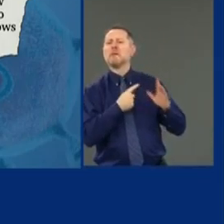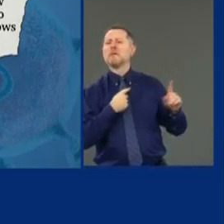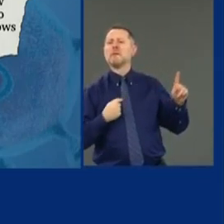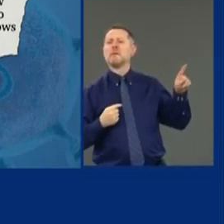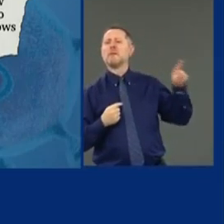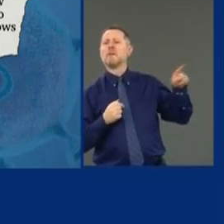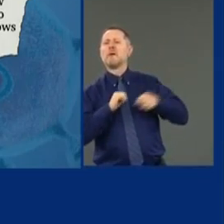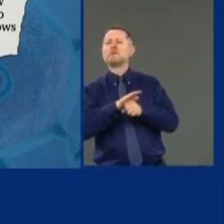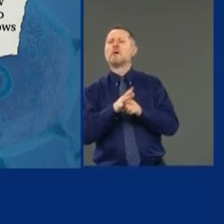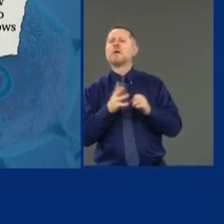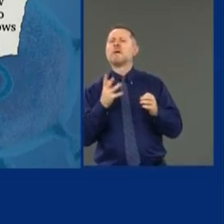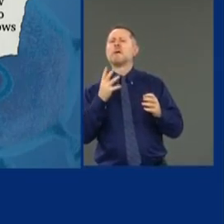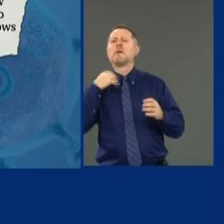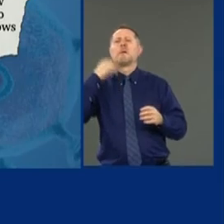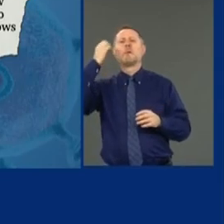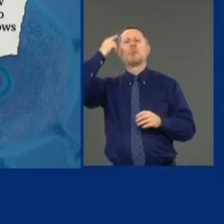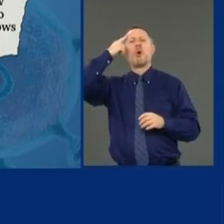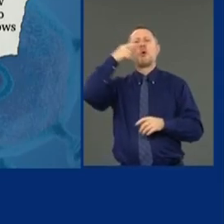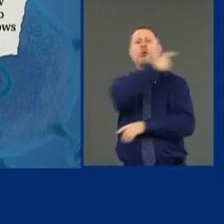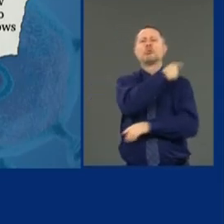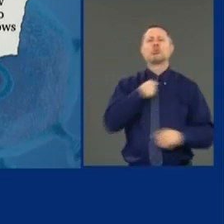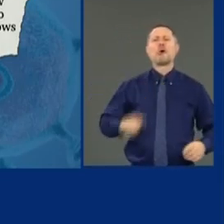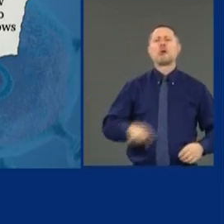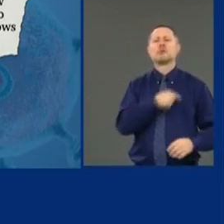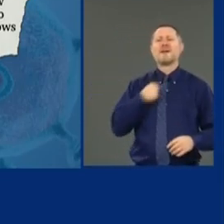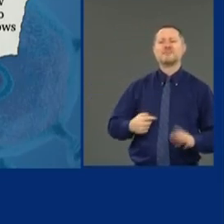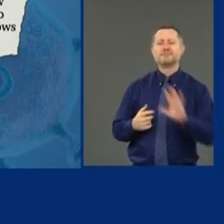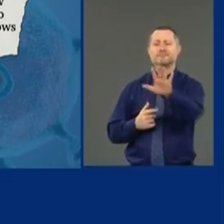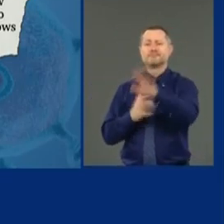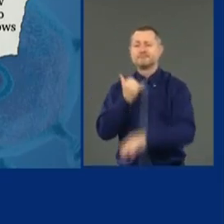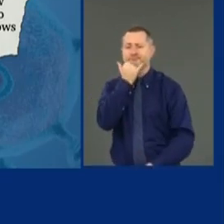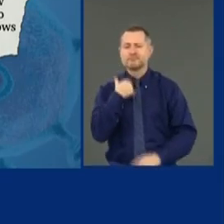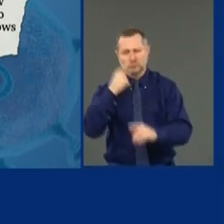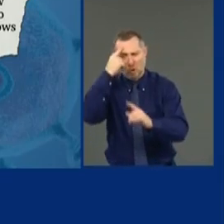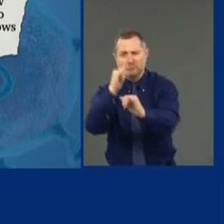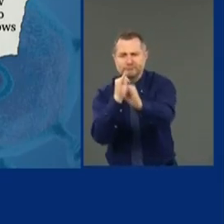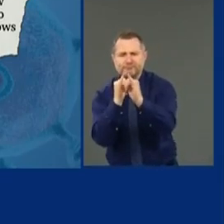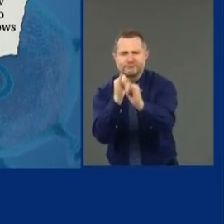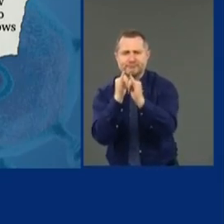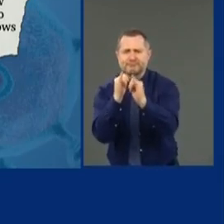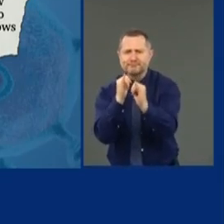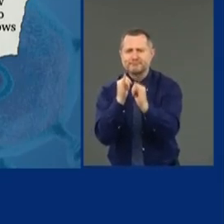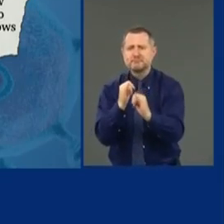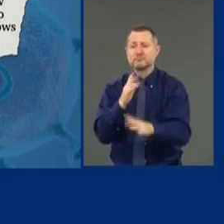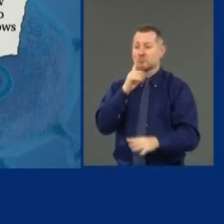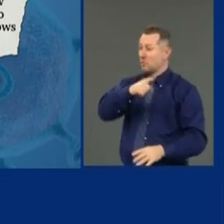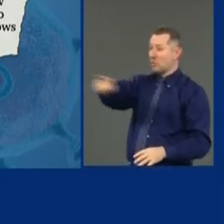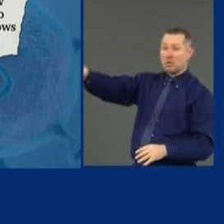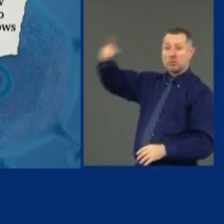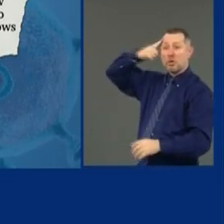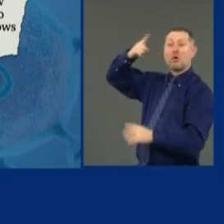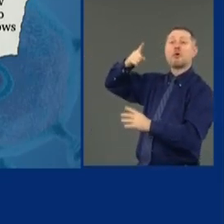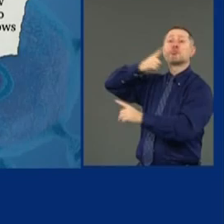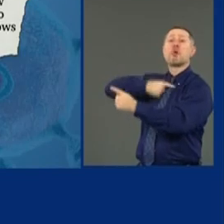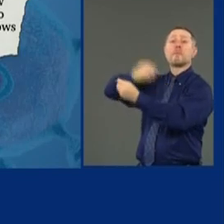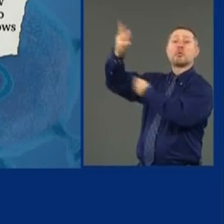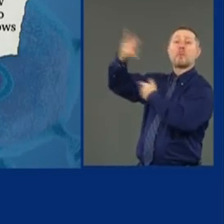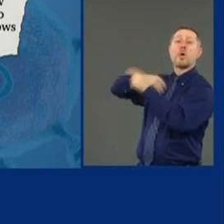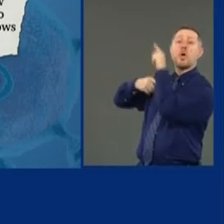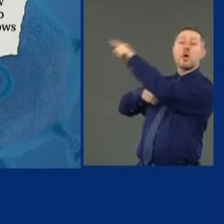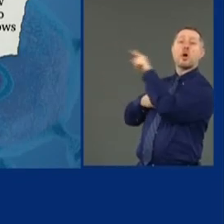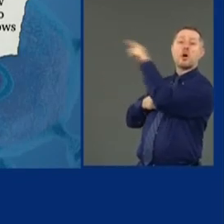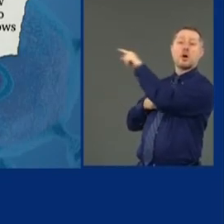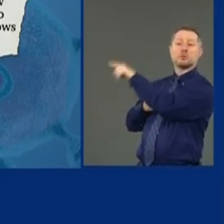from China. Yeah, so did I. So did everyone. That's what we were told. The coronavirus was coming from